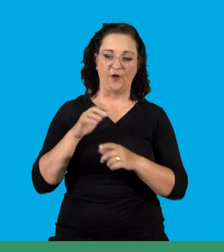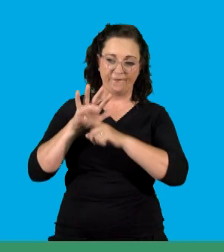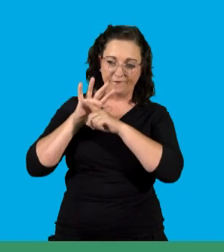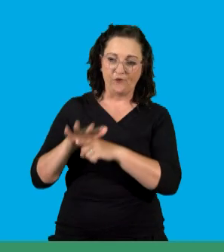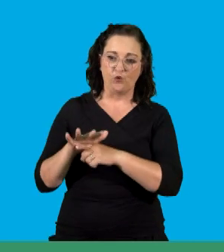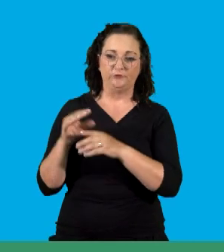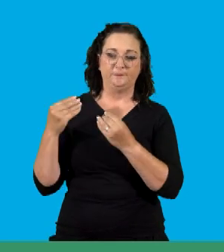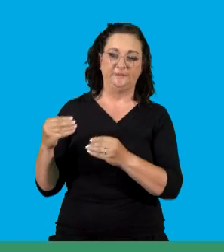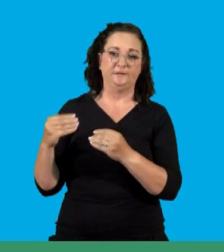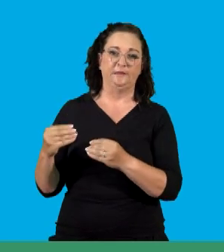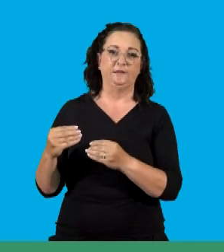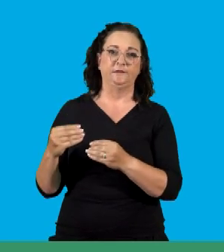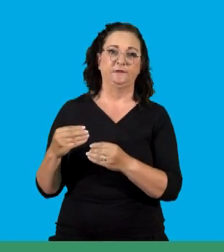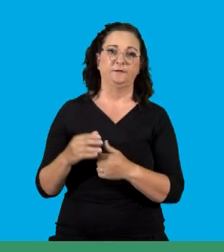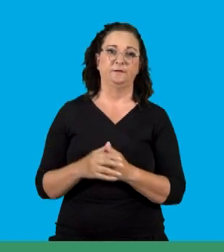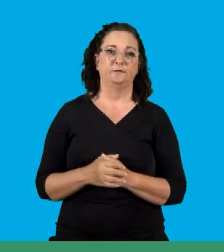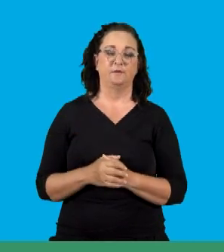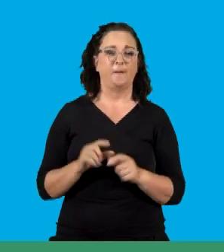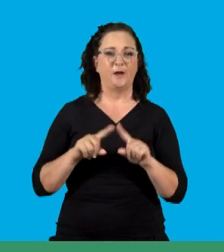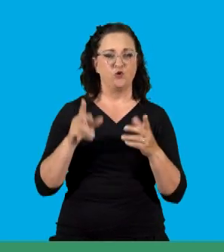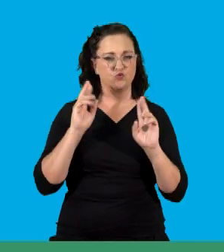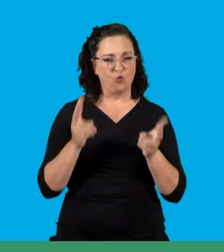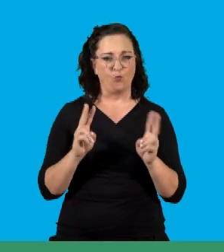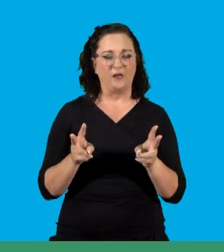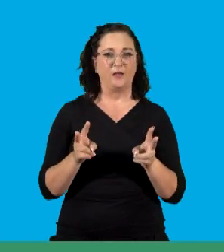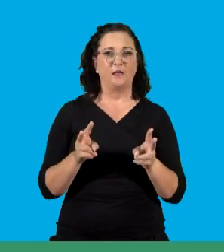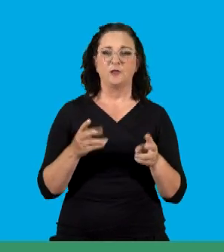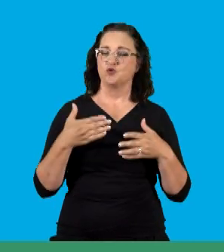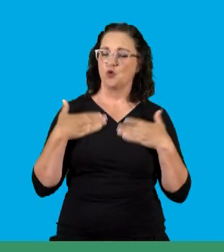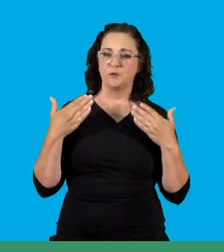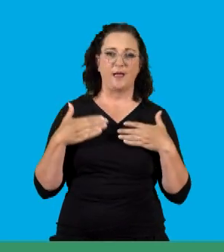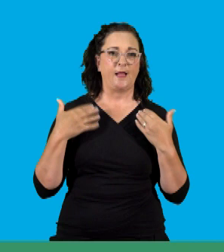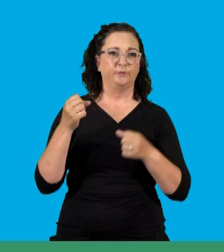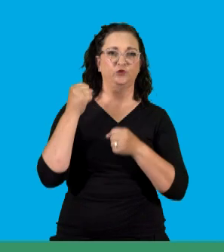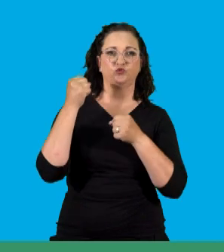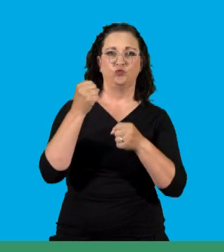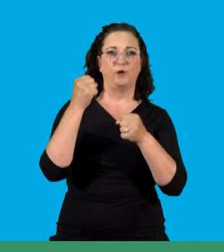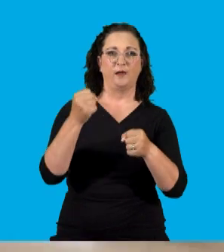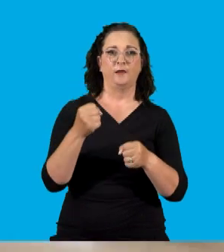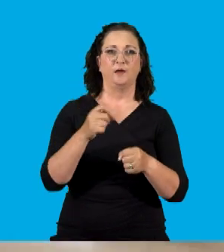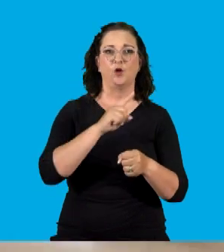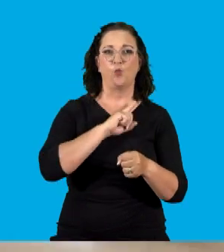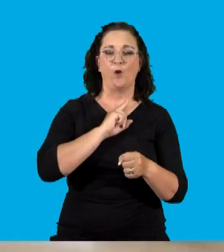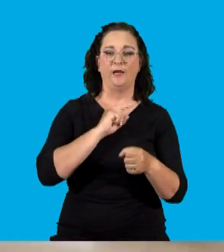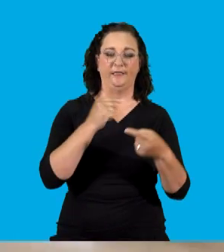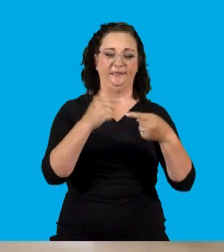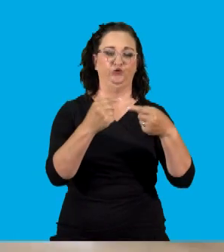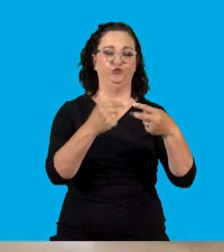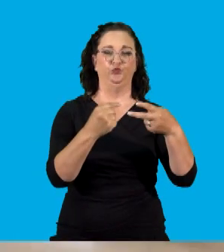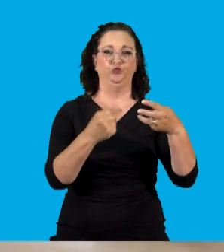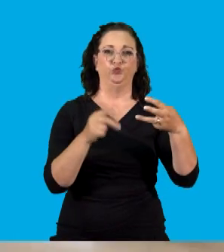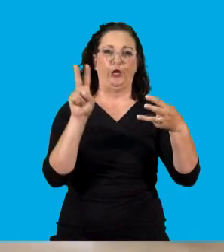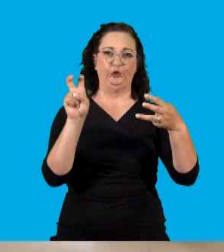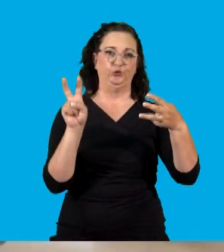accept their demands. So usually the people who strike are unhappy employees. They are not happy. It can happen because of